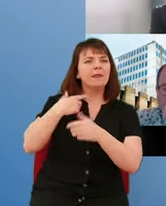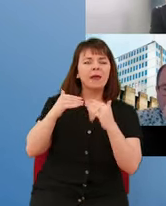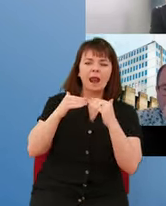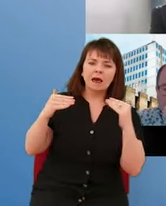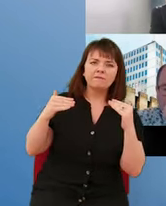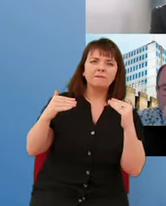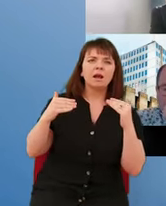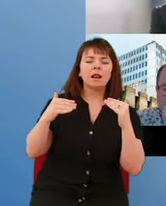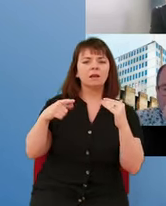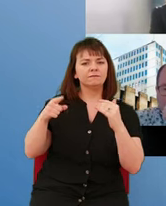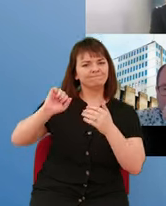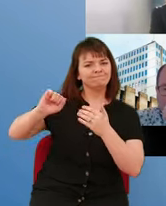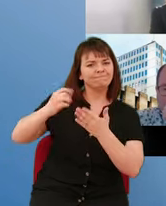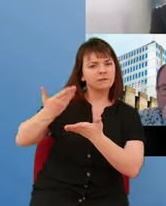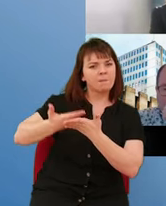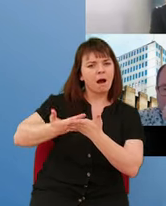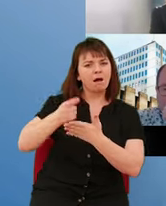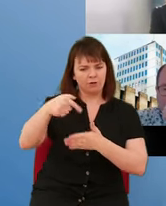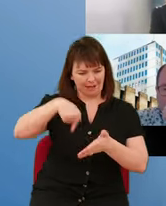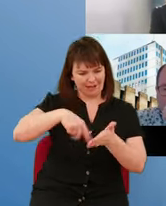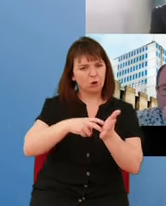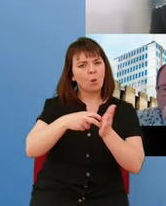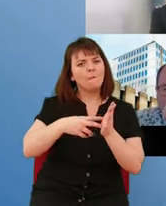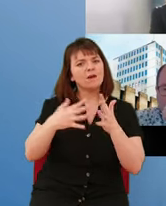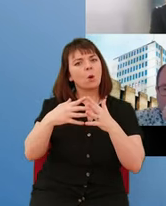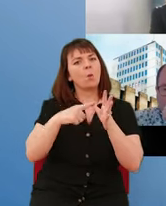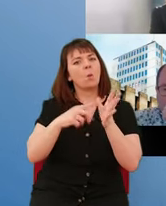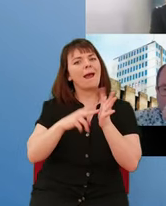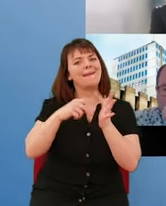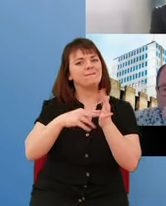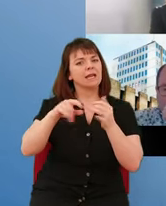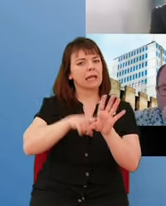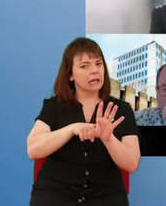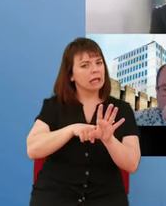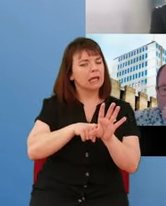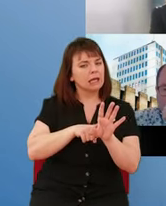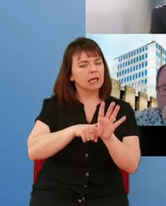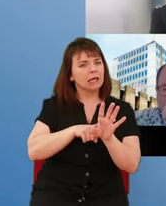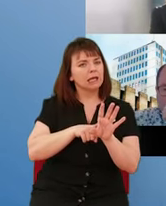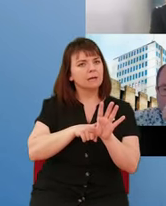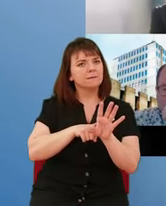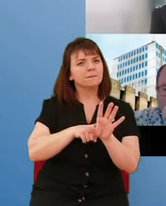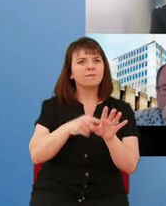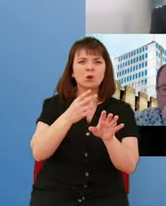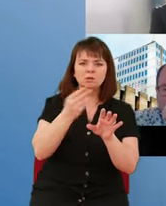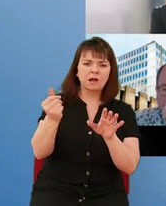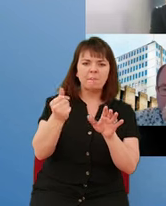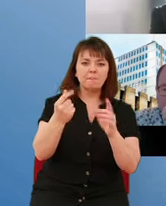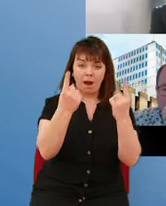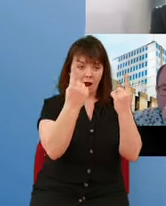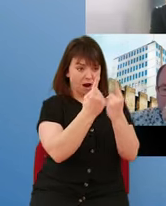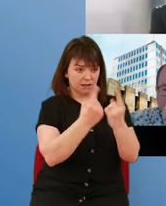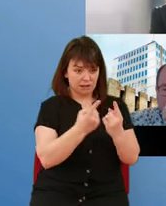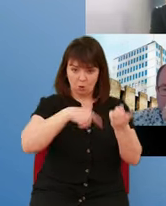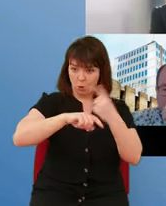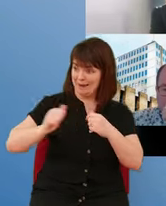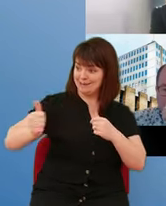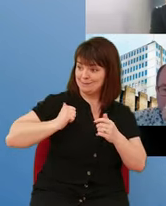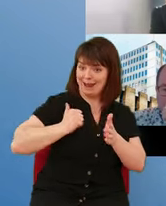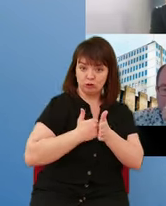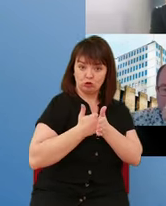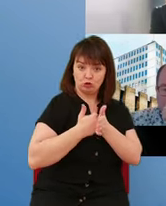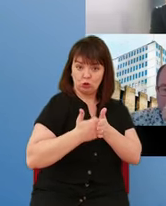items. So some items that we normally expect to see, like the forward planner, are not here today, just to streamline the